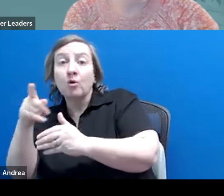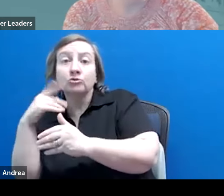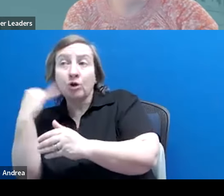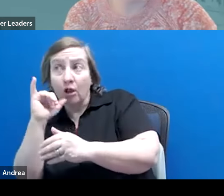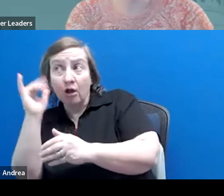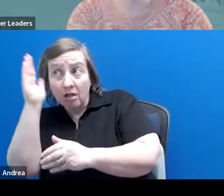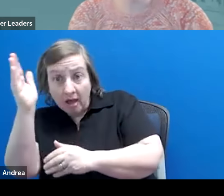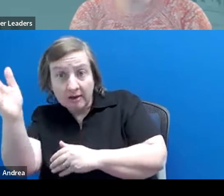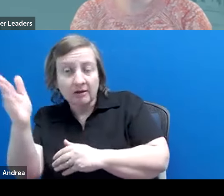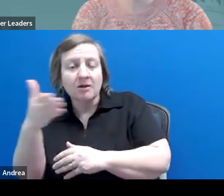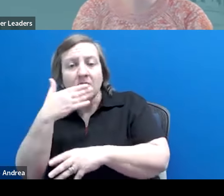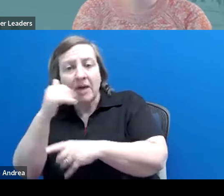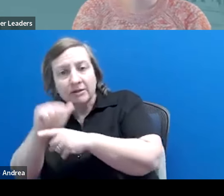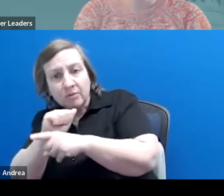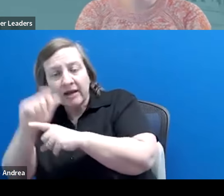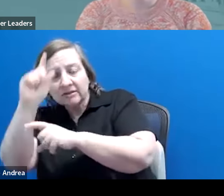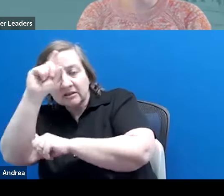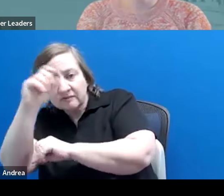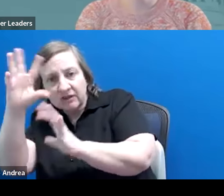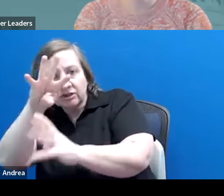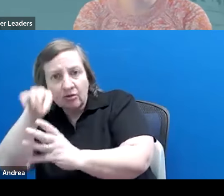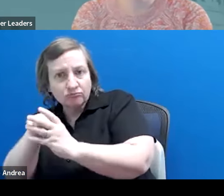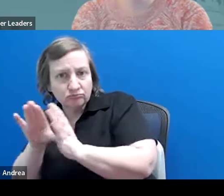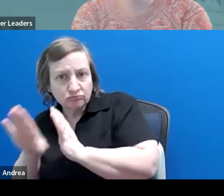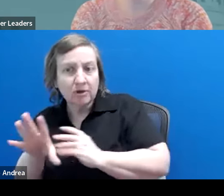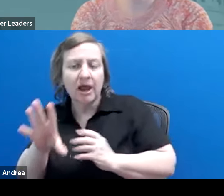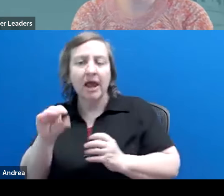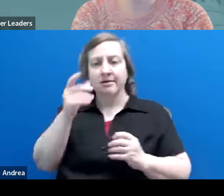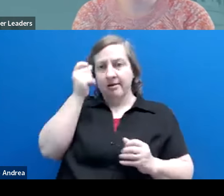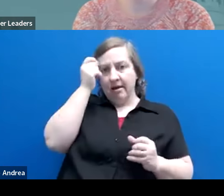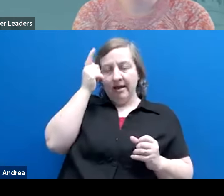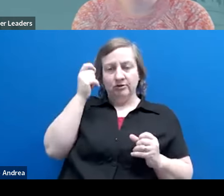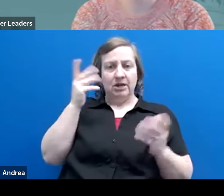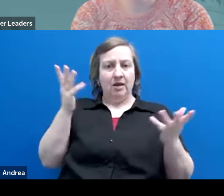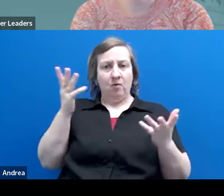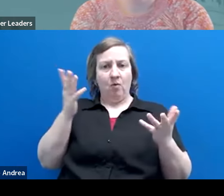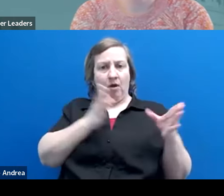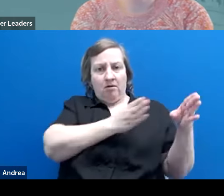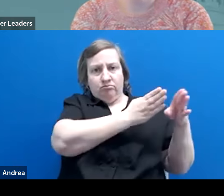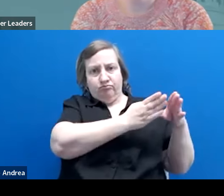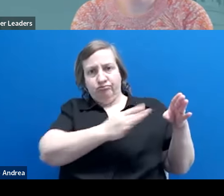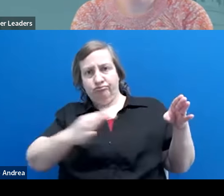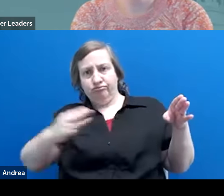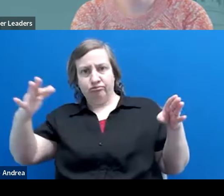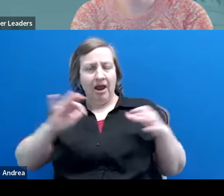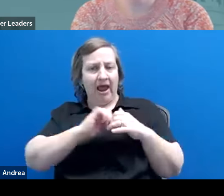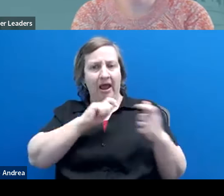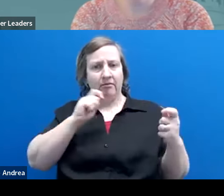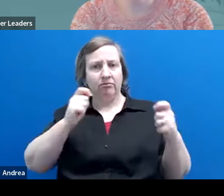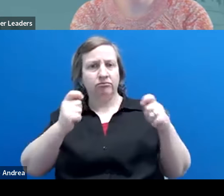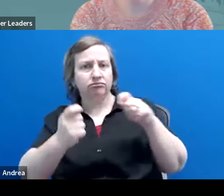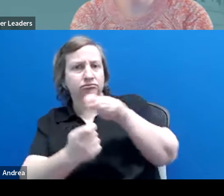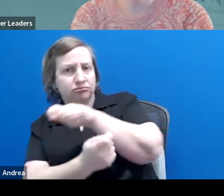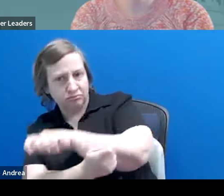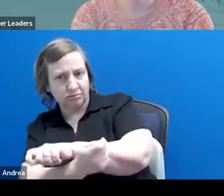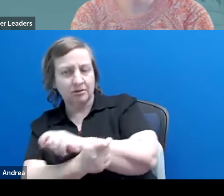meaning with best practices and vision incorporated, and then an understanding of the delta between the current state,